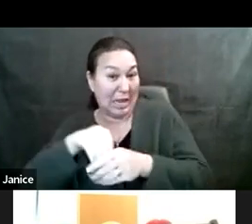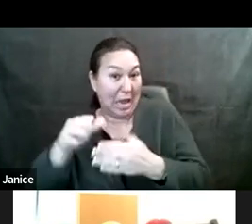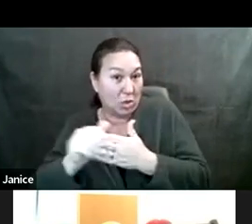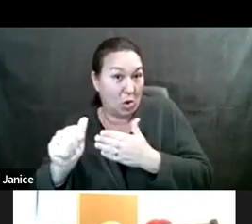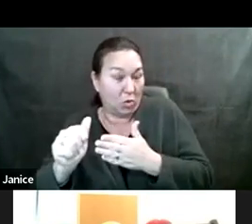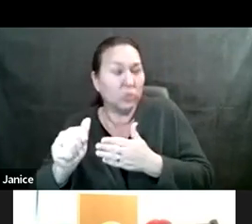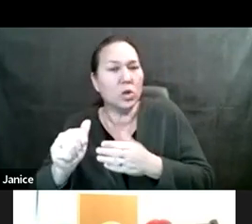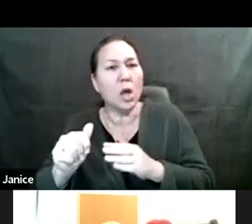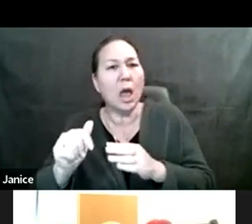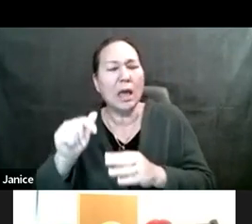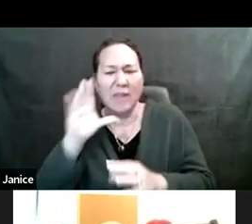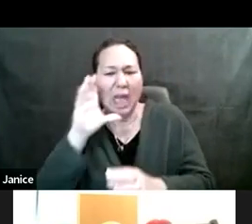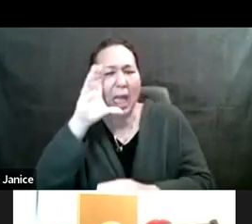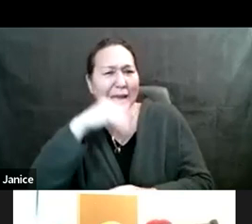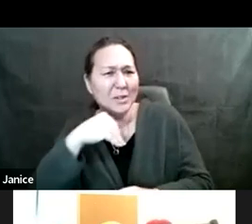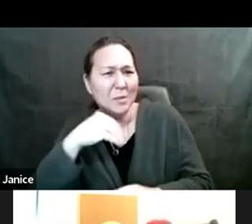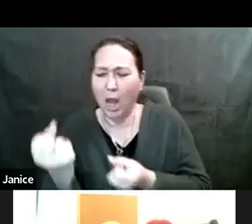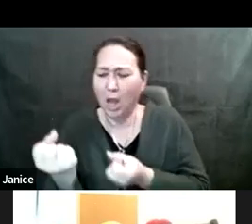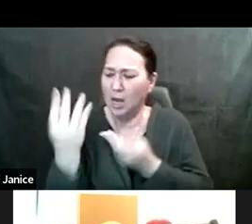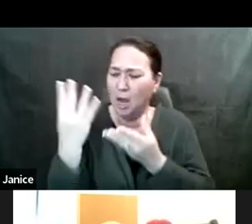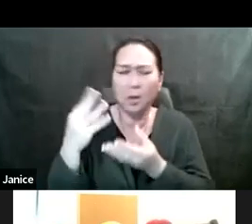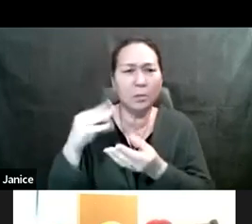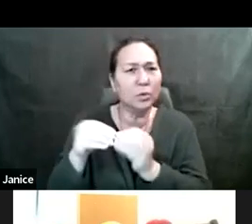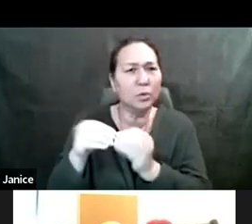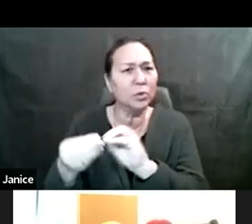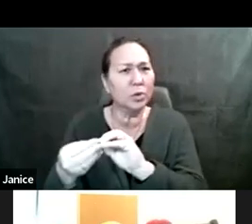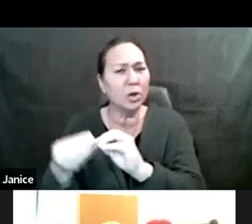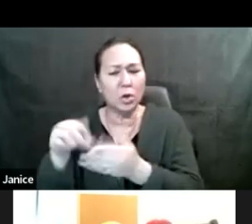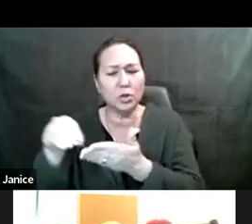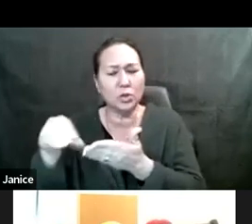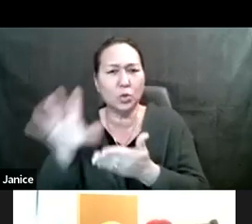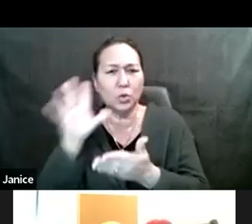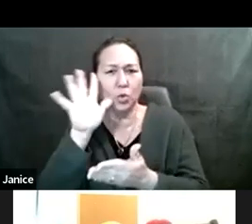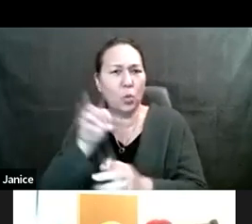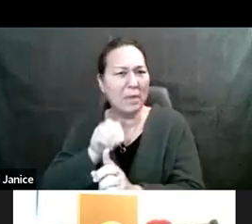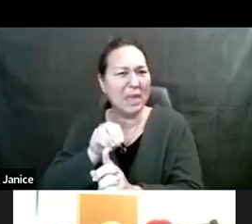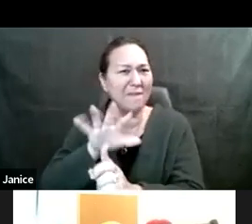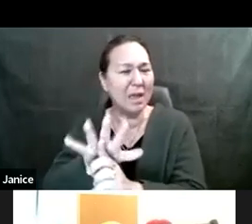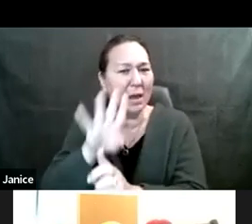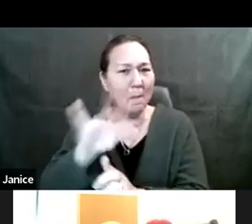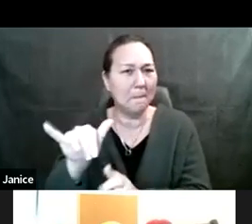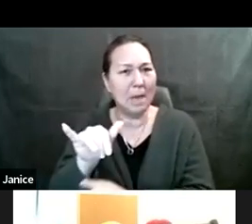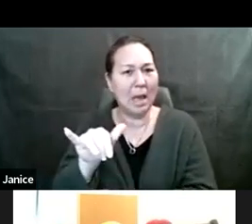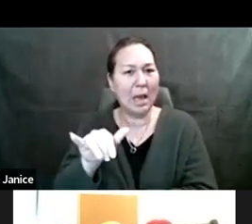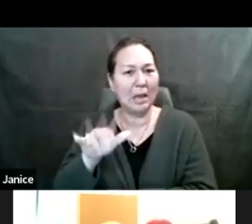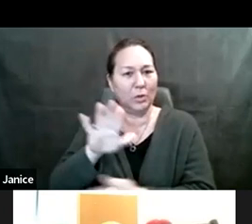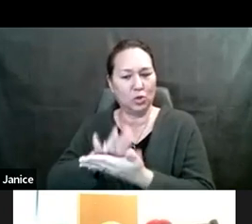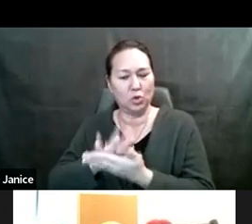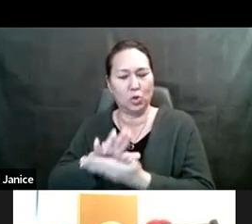estimates of the total number of students potentially impacted in the school year 23-24